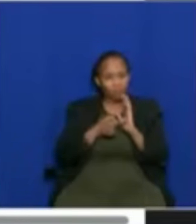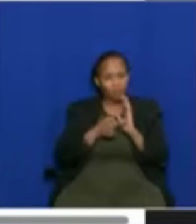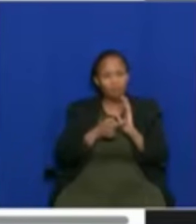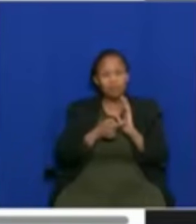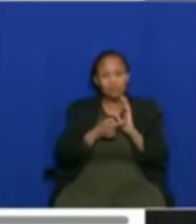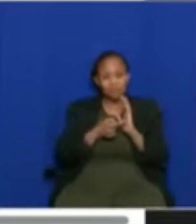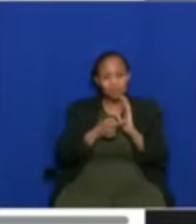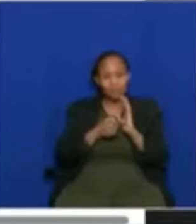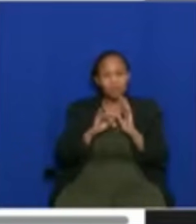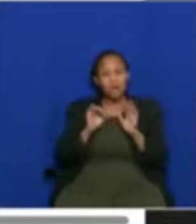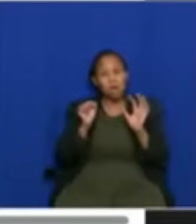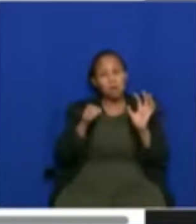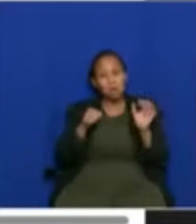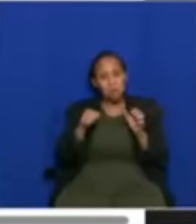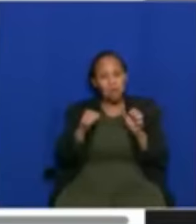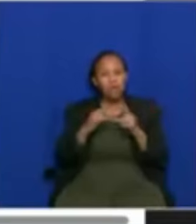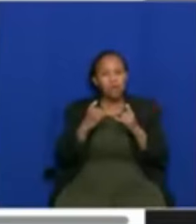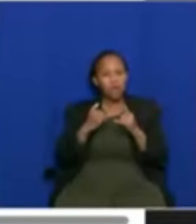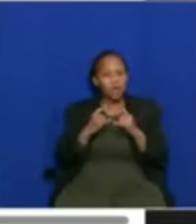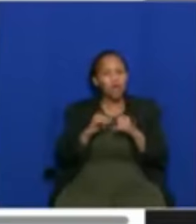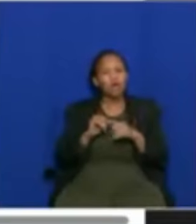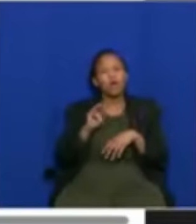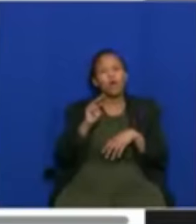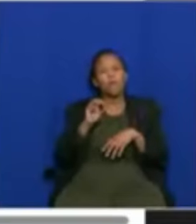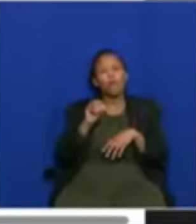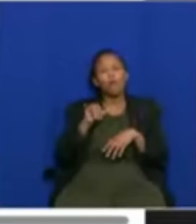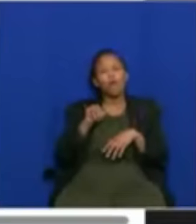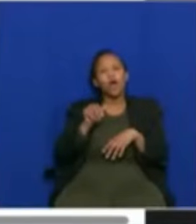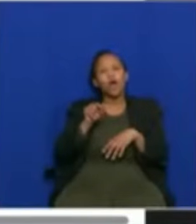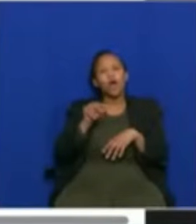in Brigadier T. Moyana, although